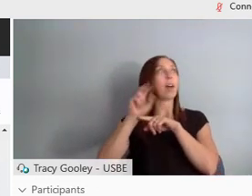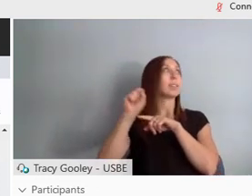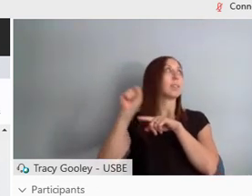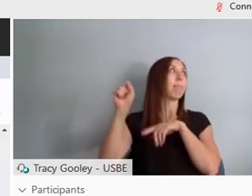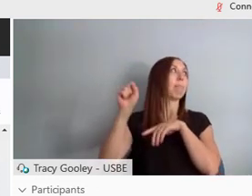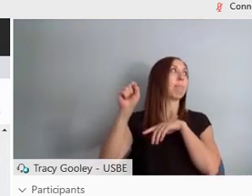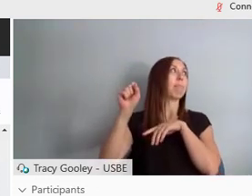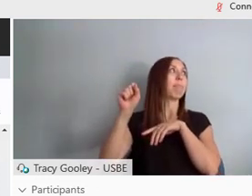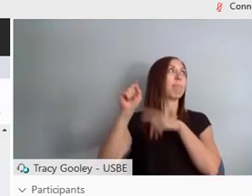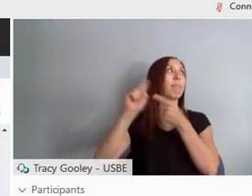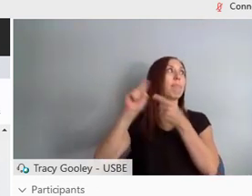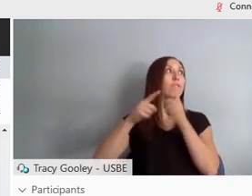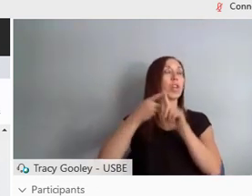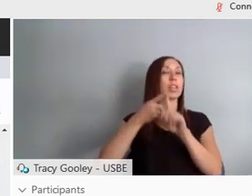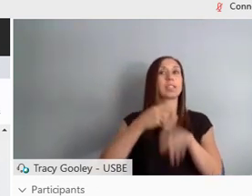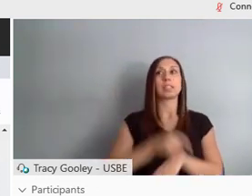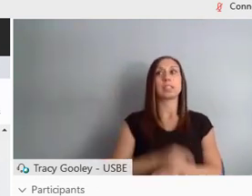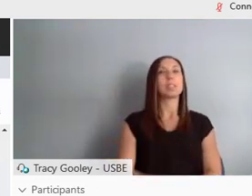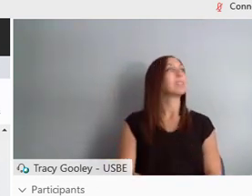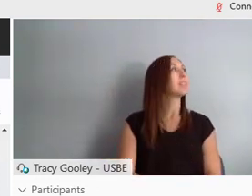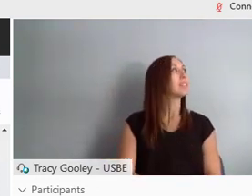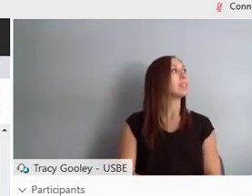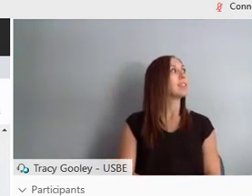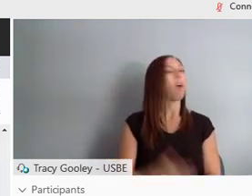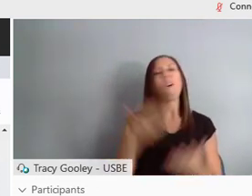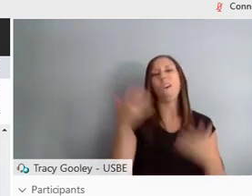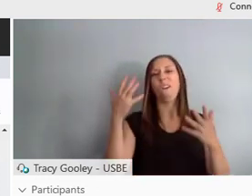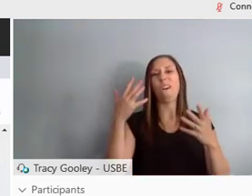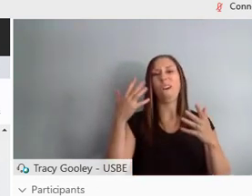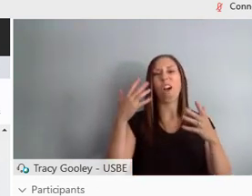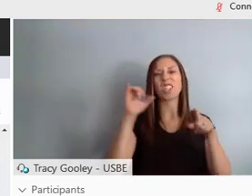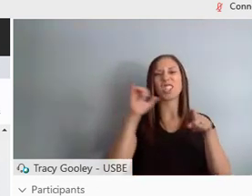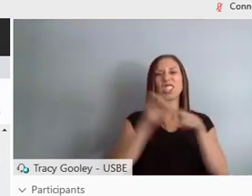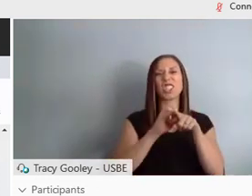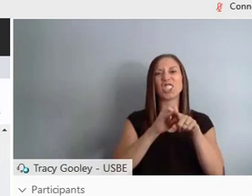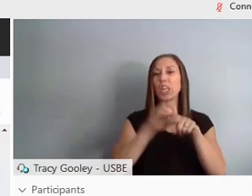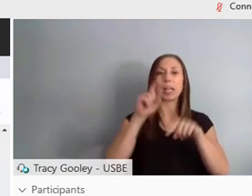awesome friends. Oh, too long.